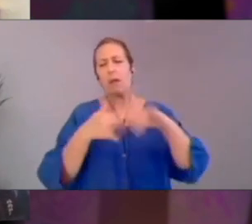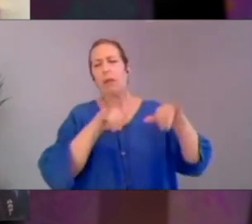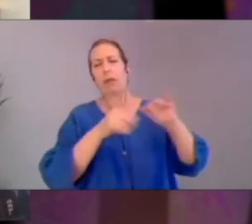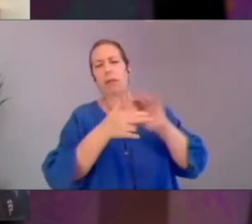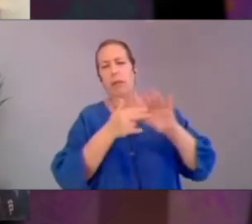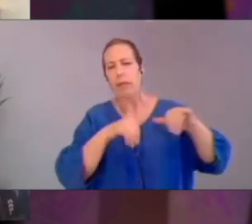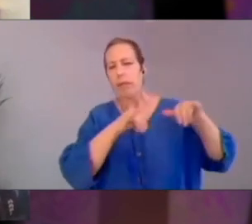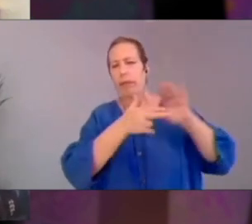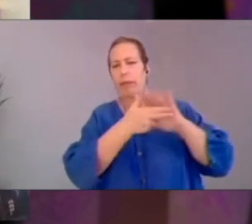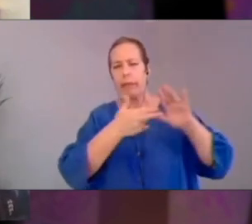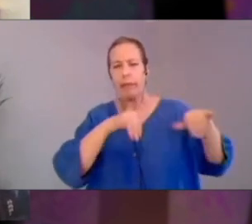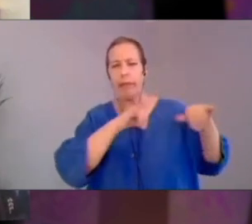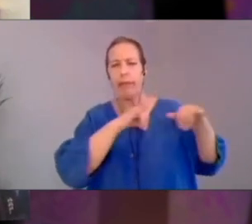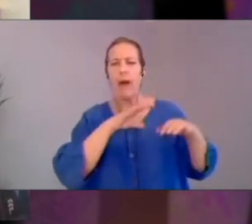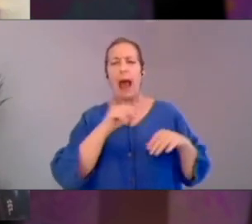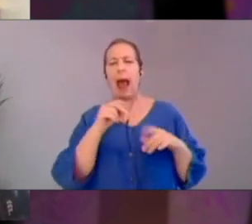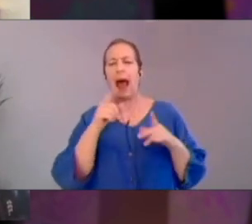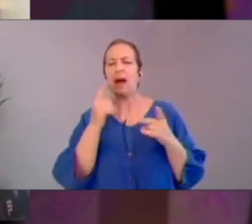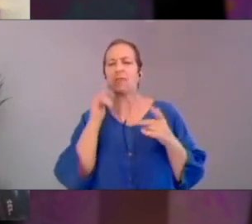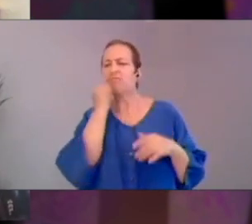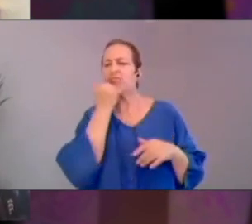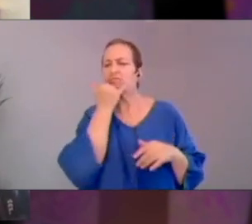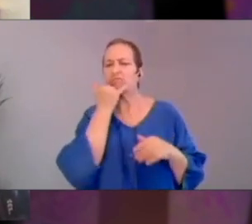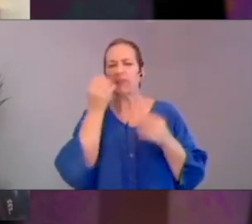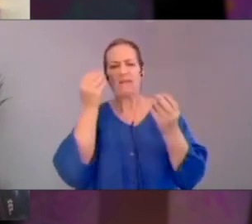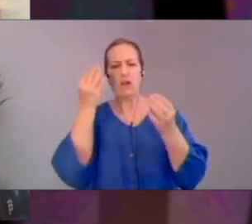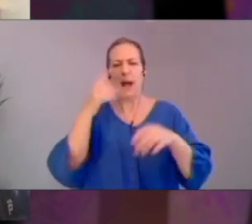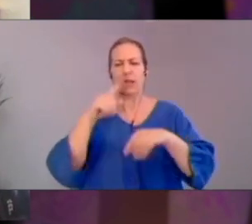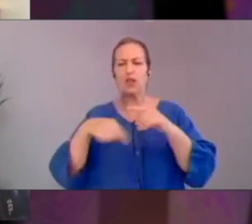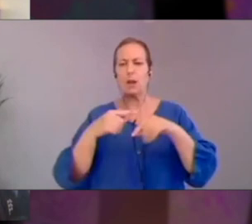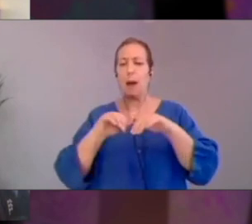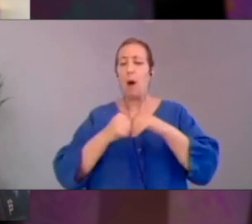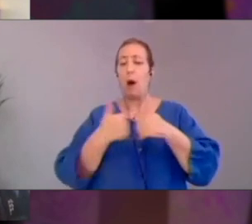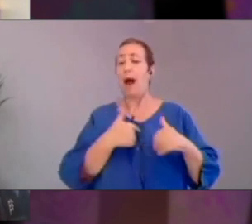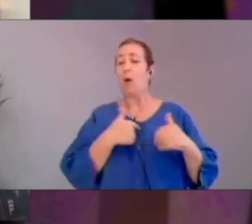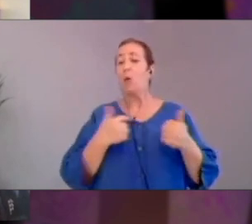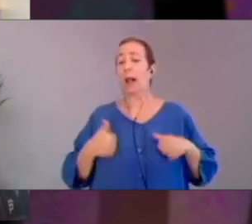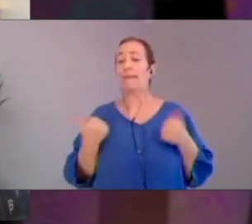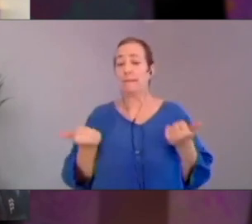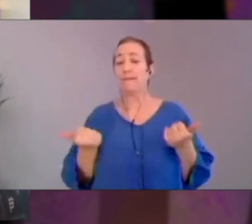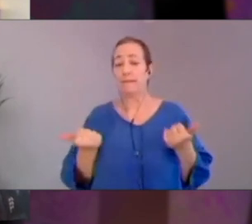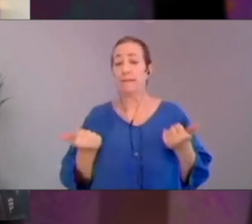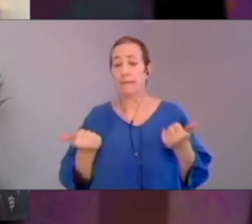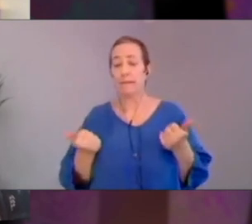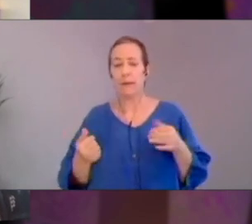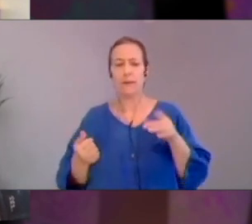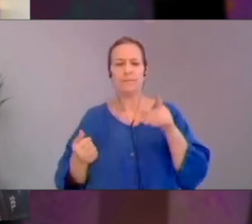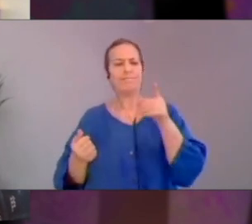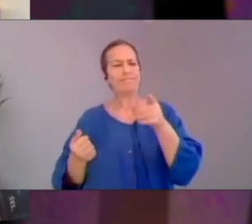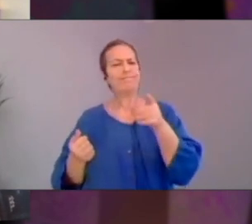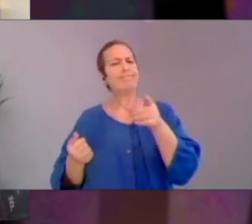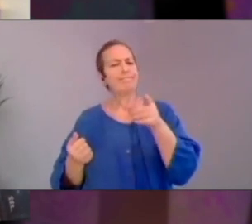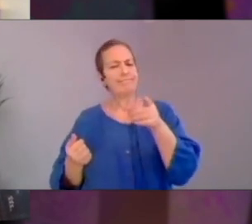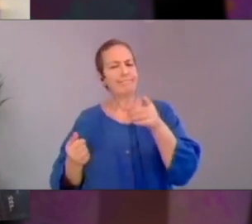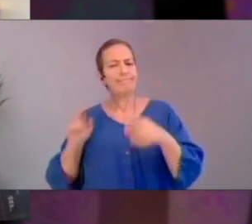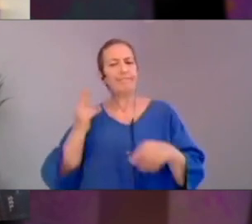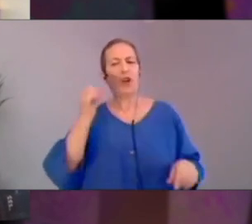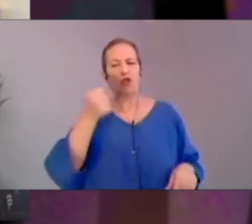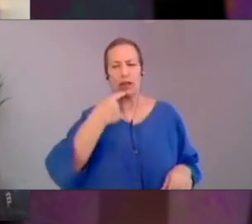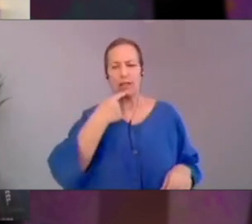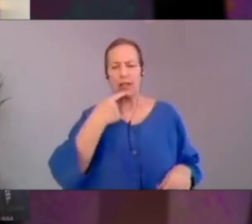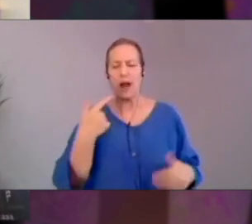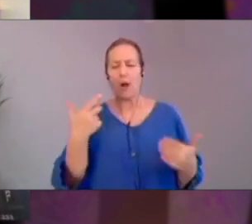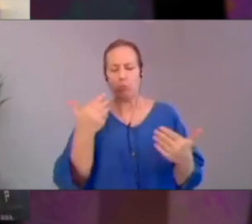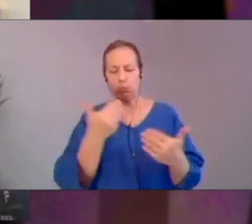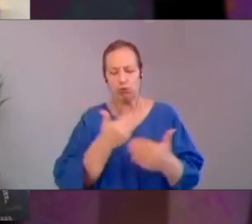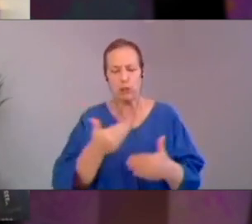mythology about where we all live. And I appreciate the historical context, just reminding us all that